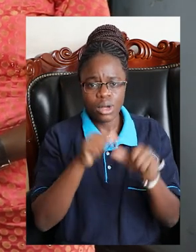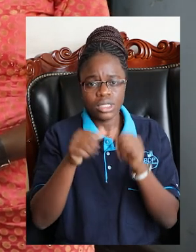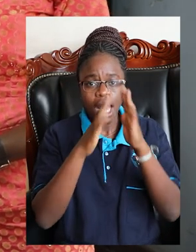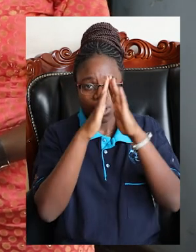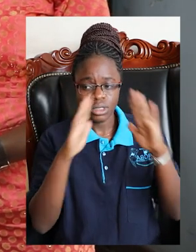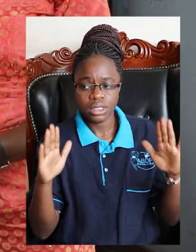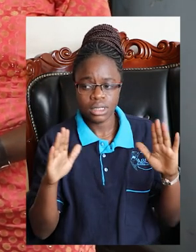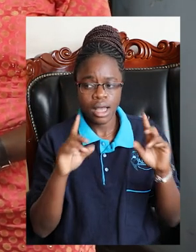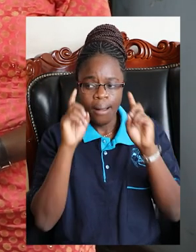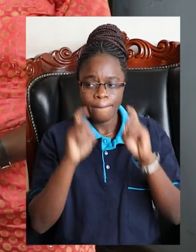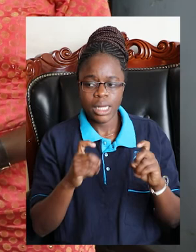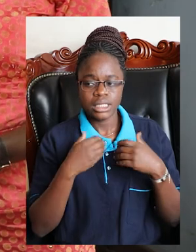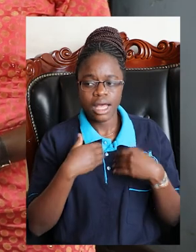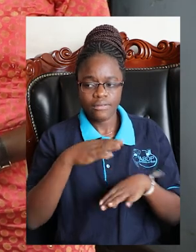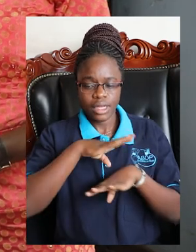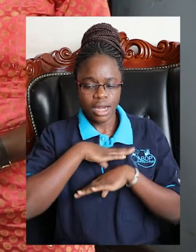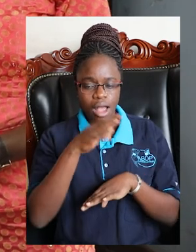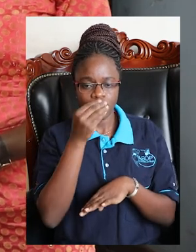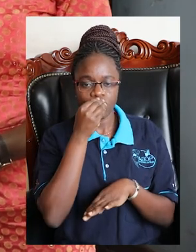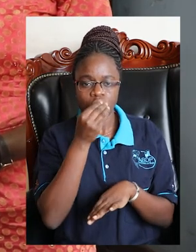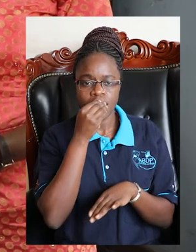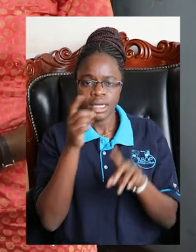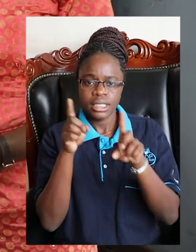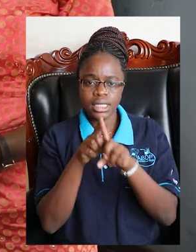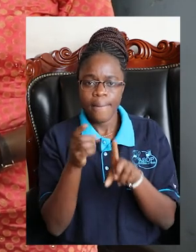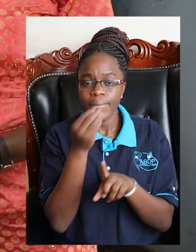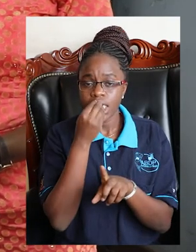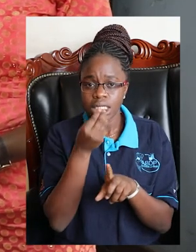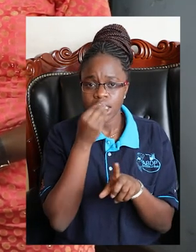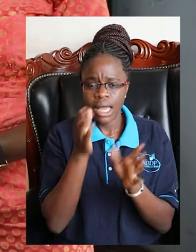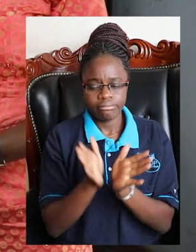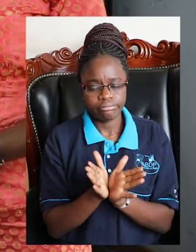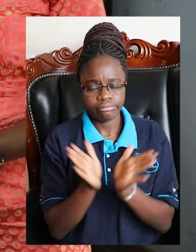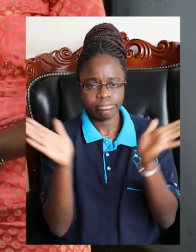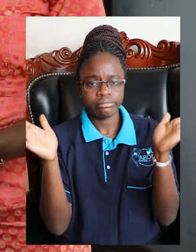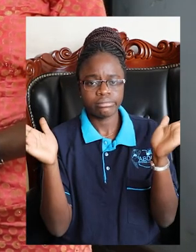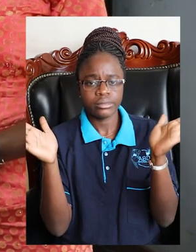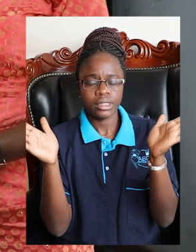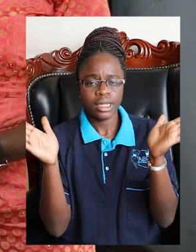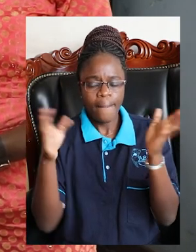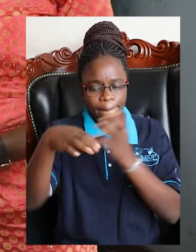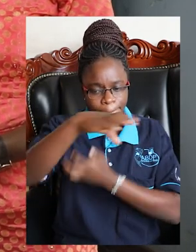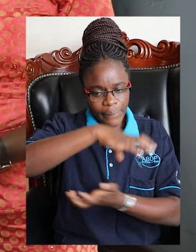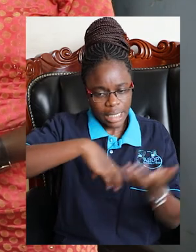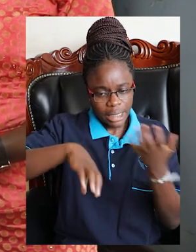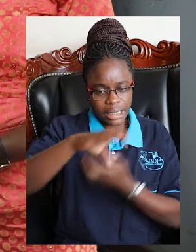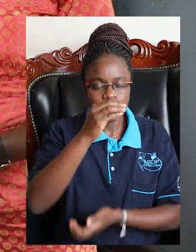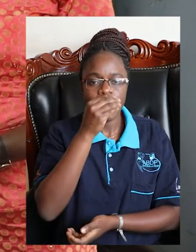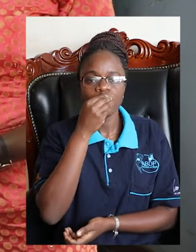household should have enough food and also be able to eat a diverse